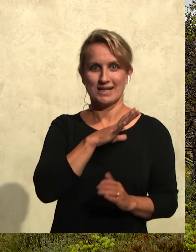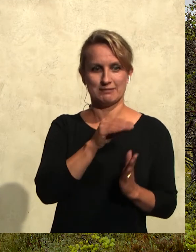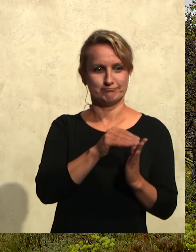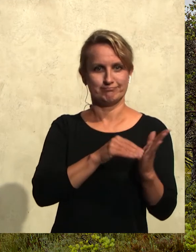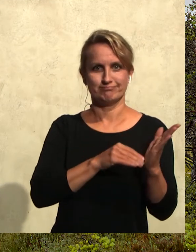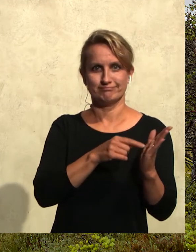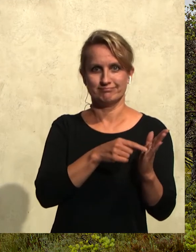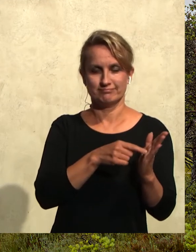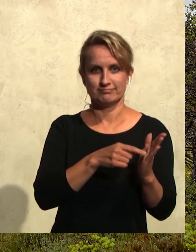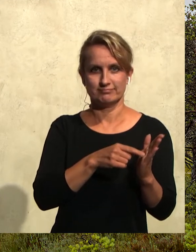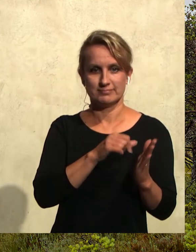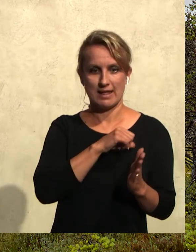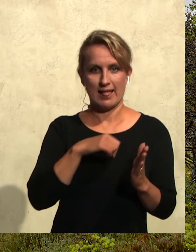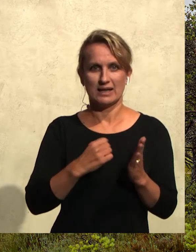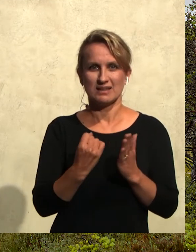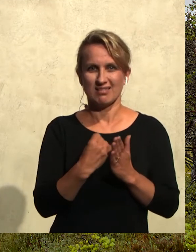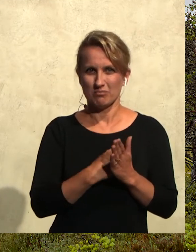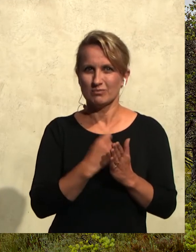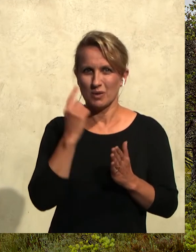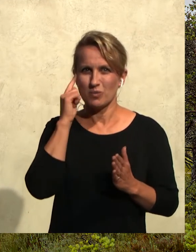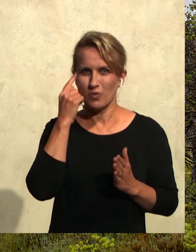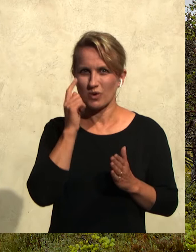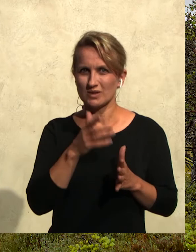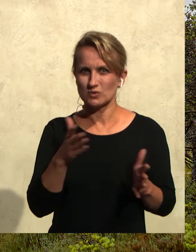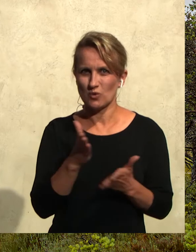particularly amongst males.